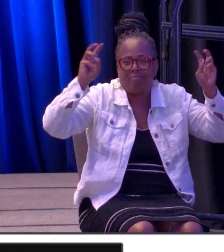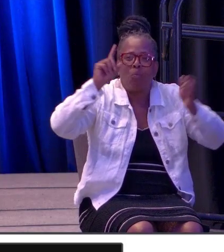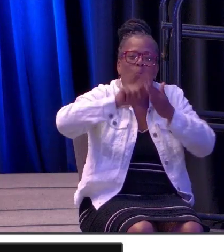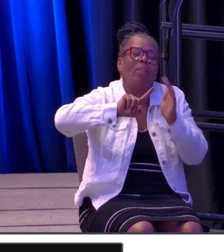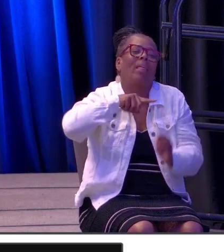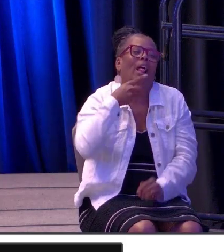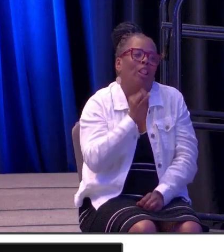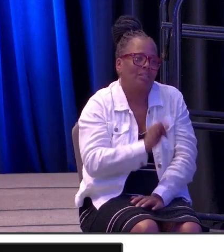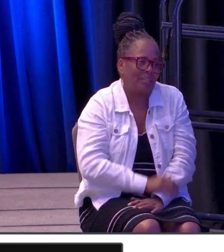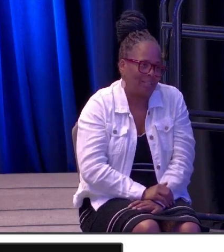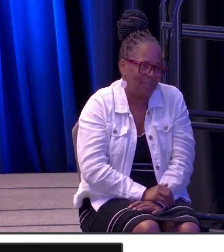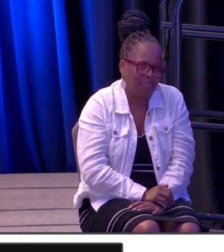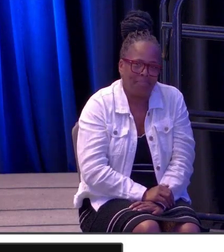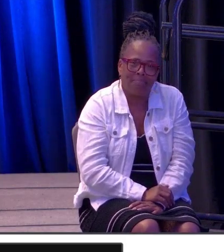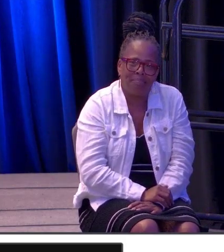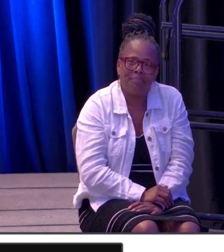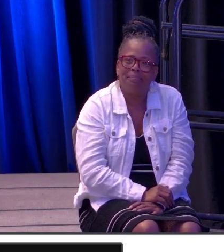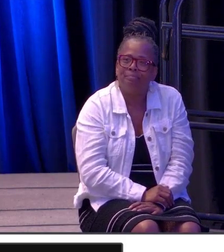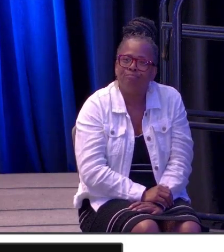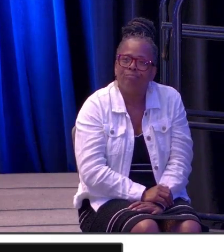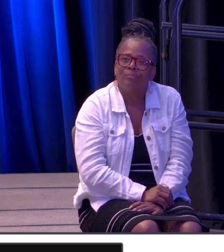kind of feels and looks like.